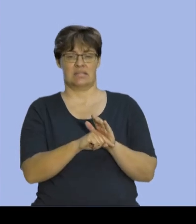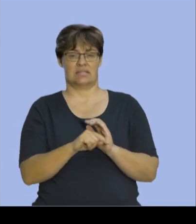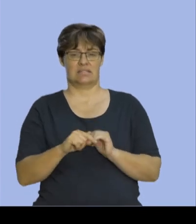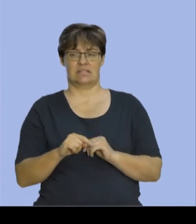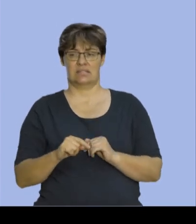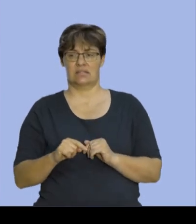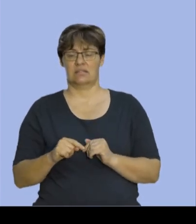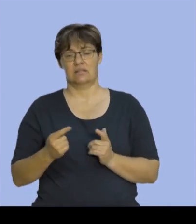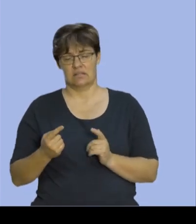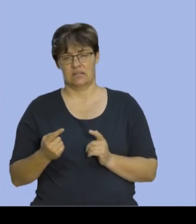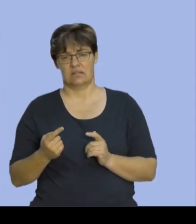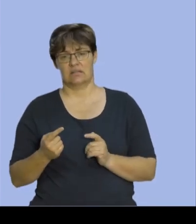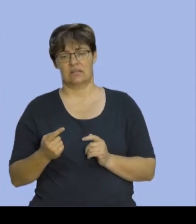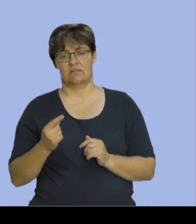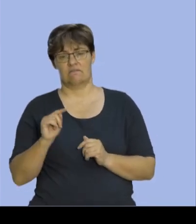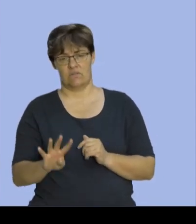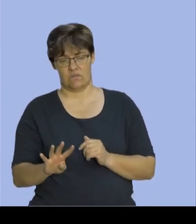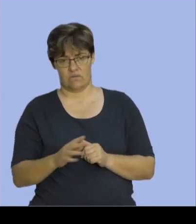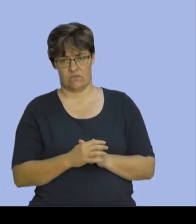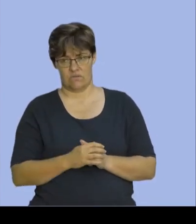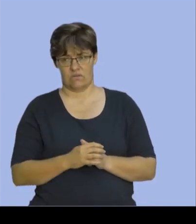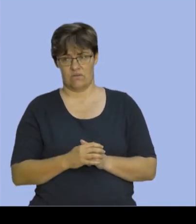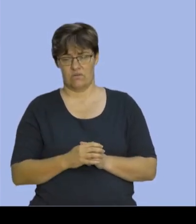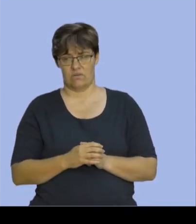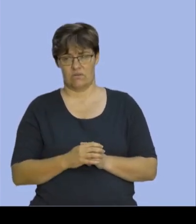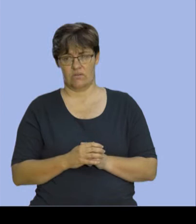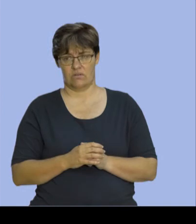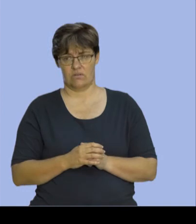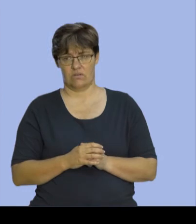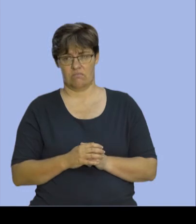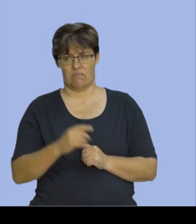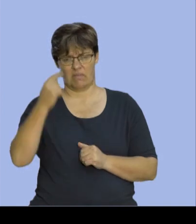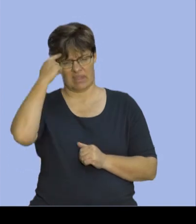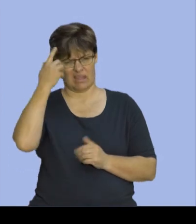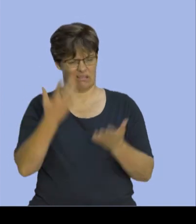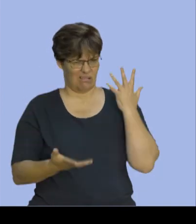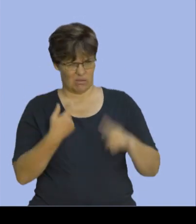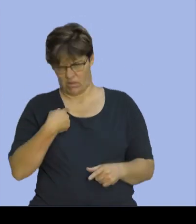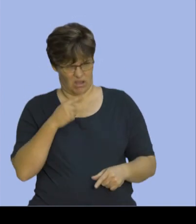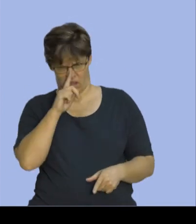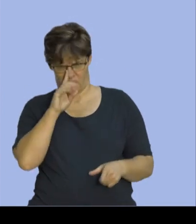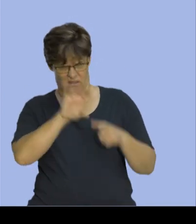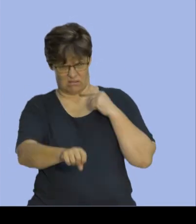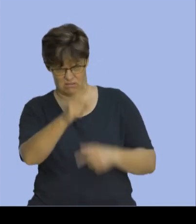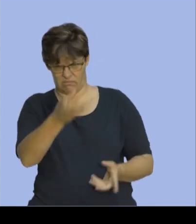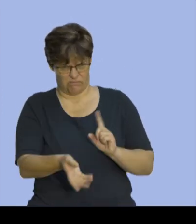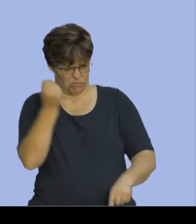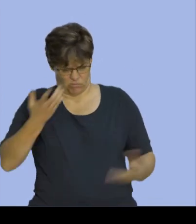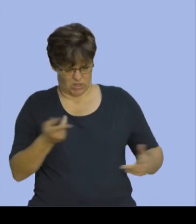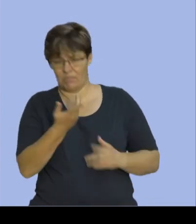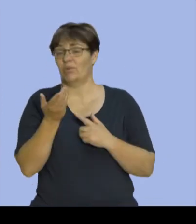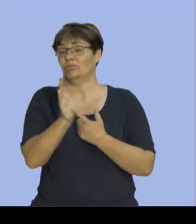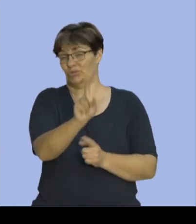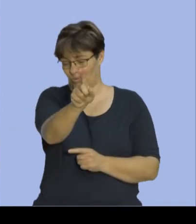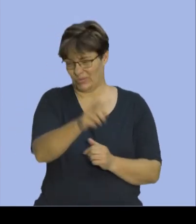minus 1 times the 4 will be minus 4. I think maybe you will be thinking I'm making these numbers up.